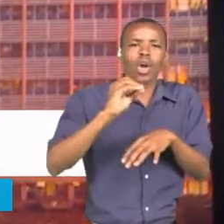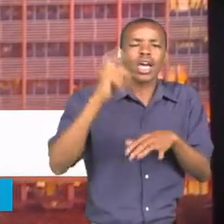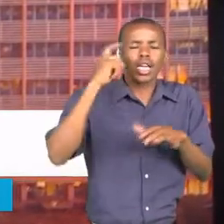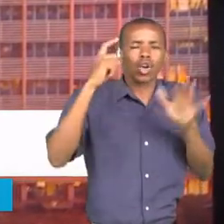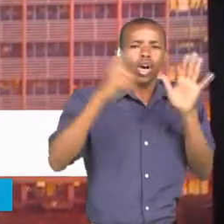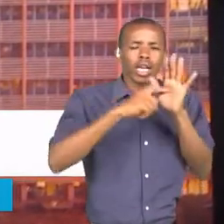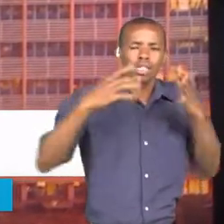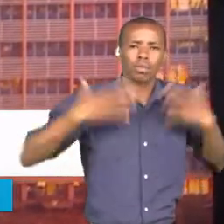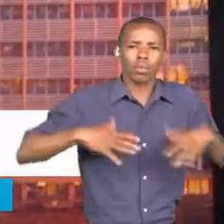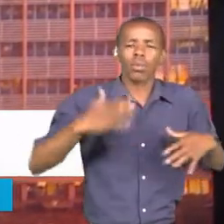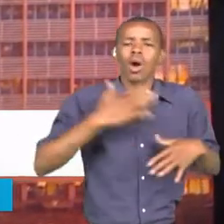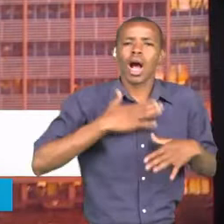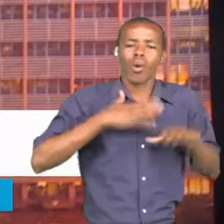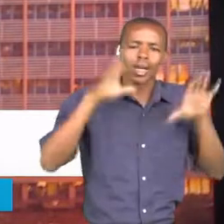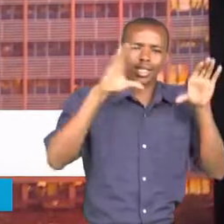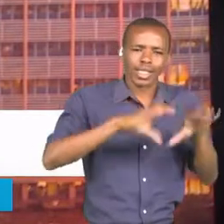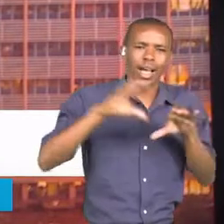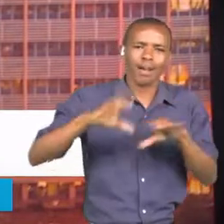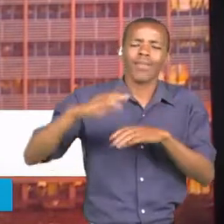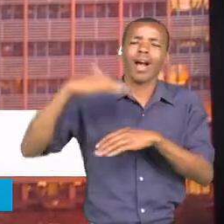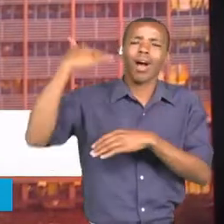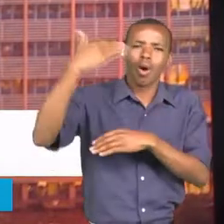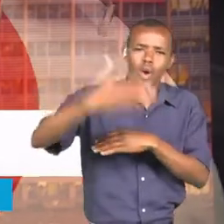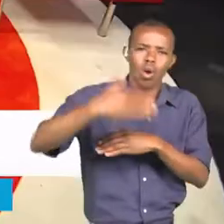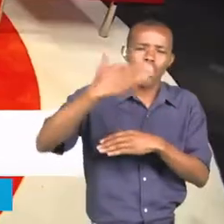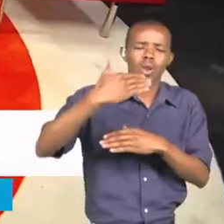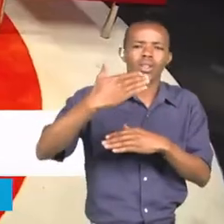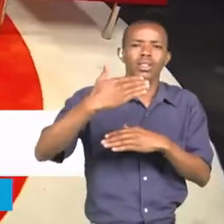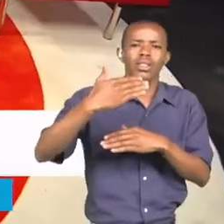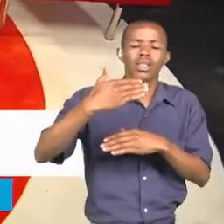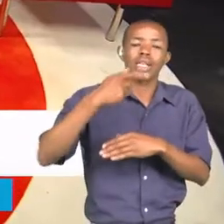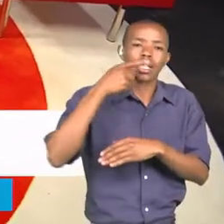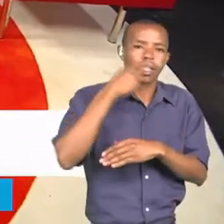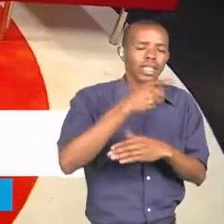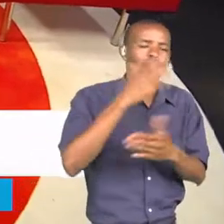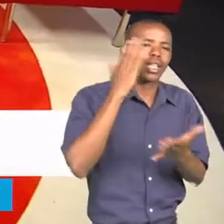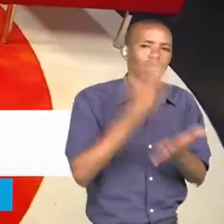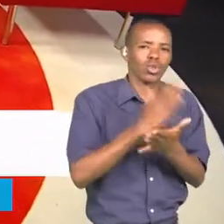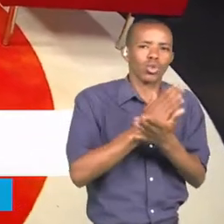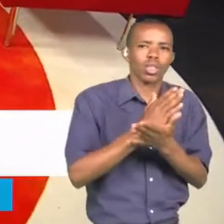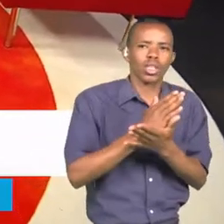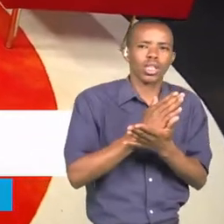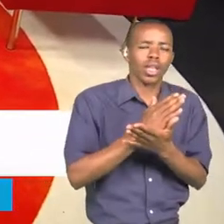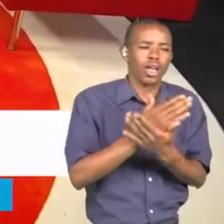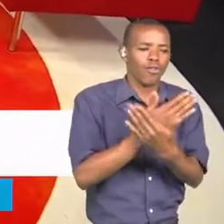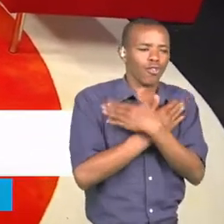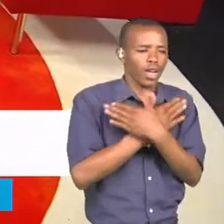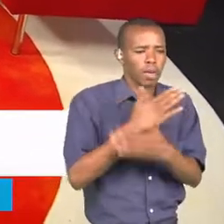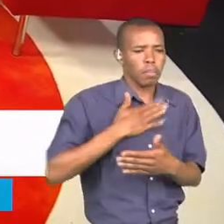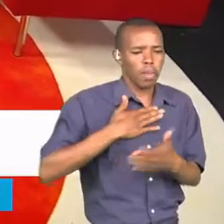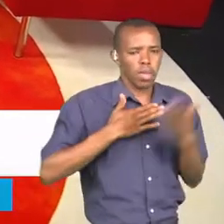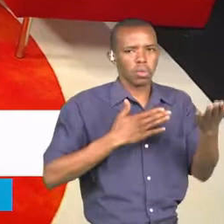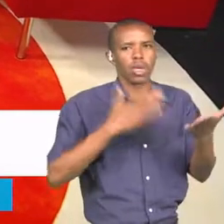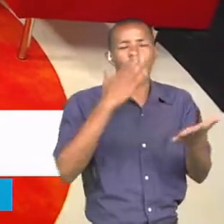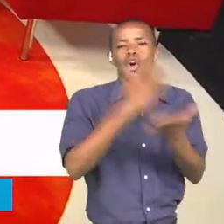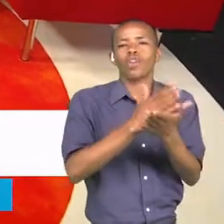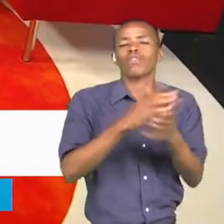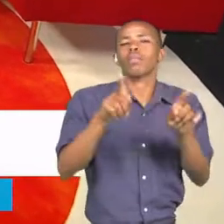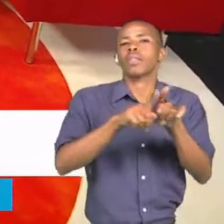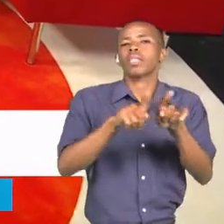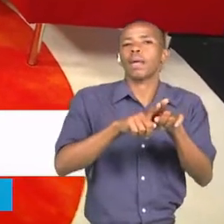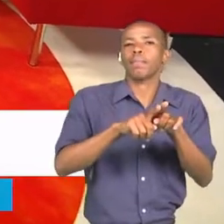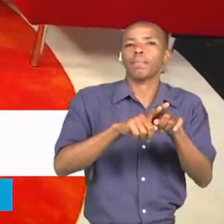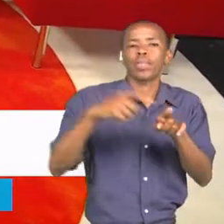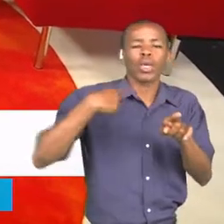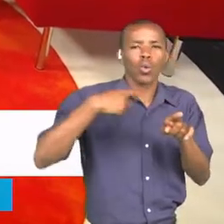our people suffer on a daily basis. Sure. This is the truth. My colleague here, I'm sure, will confirm the same. Mm-hmm. So